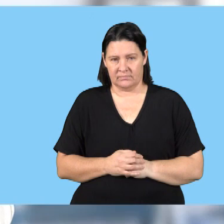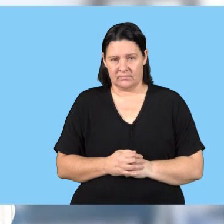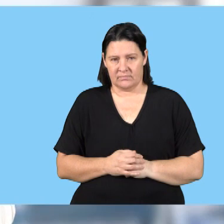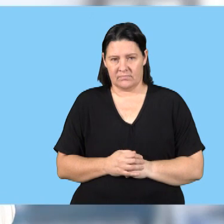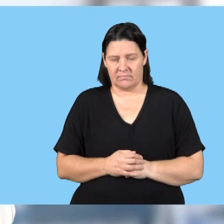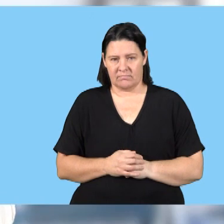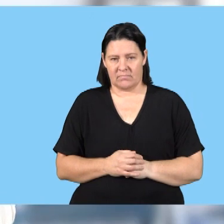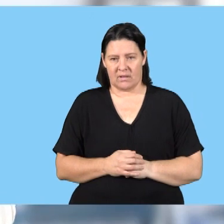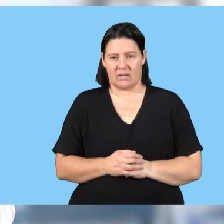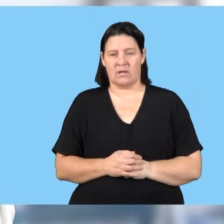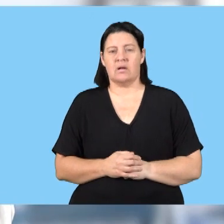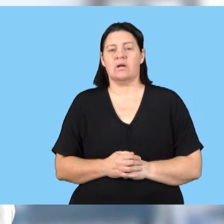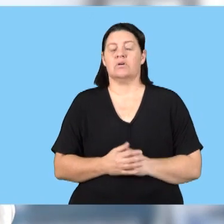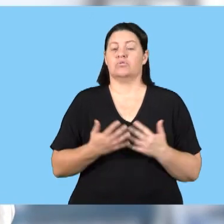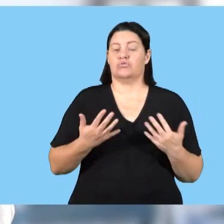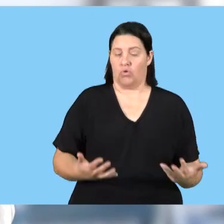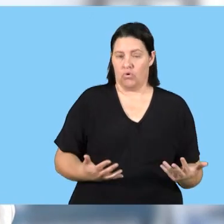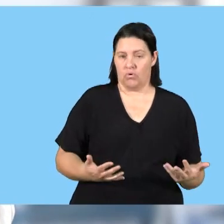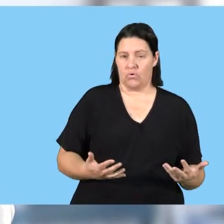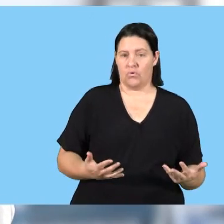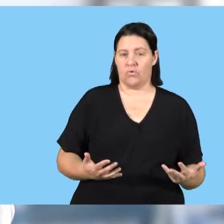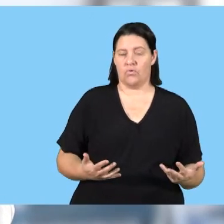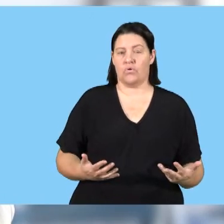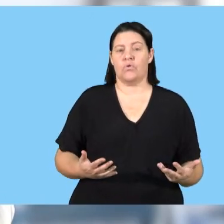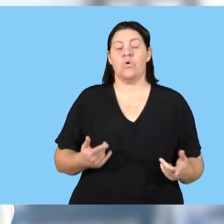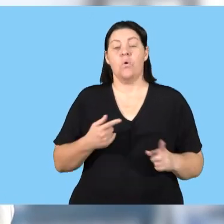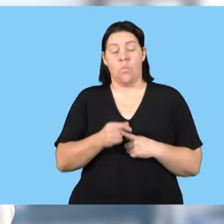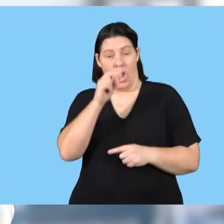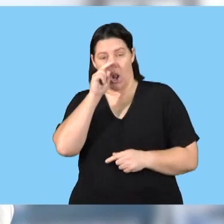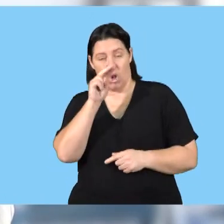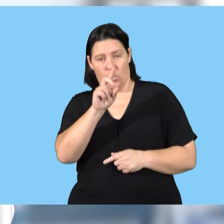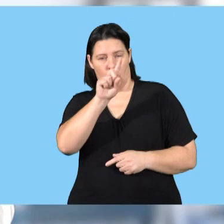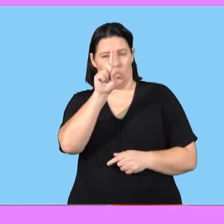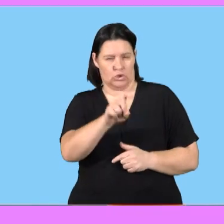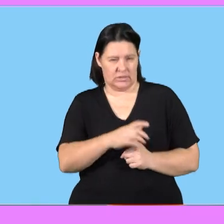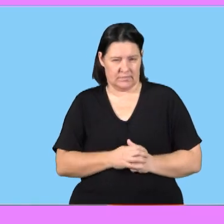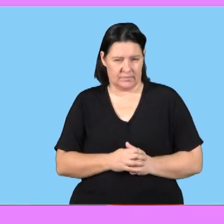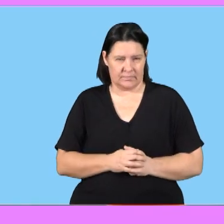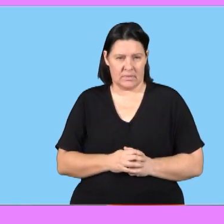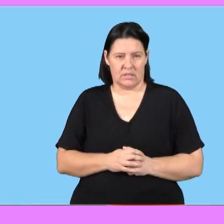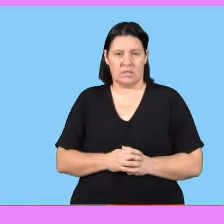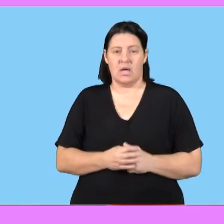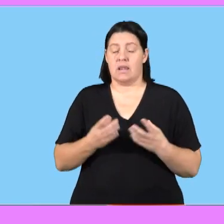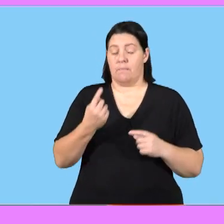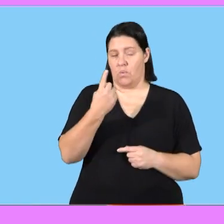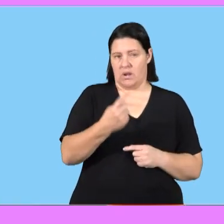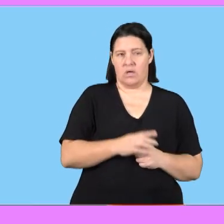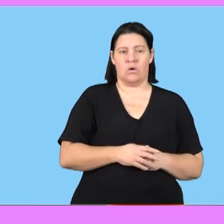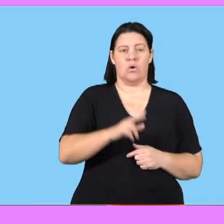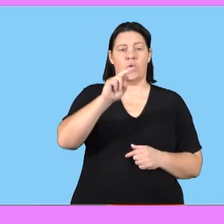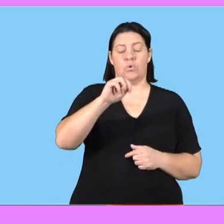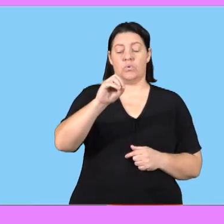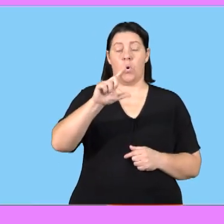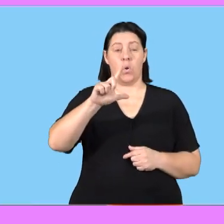you were doing today. Okay, let's have a look at these questions. Number 1,